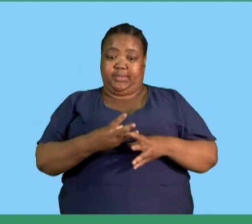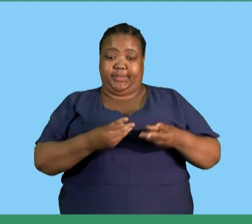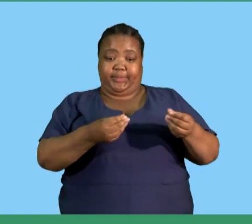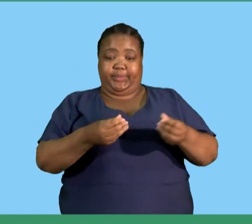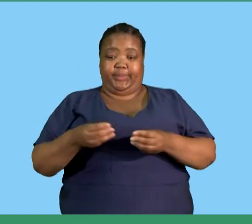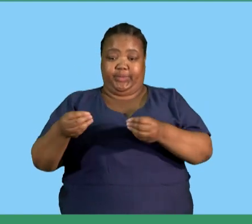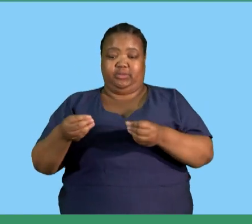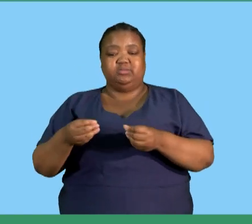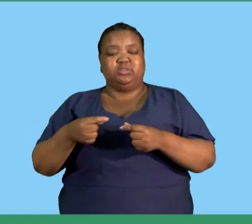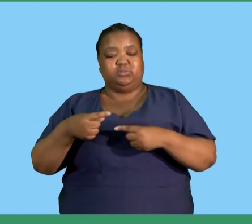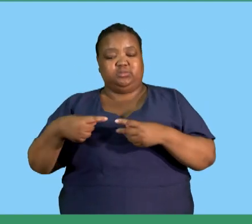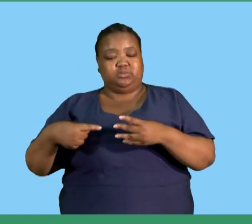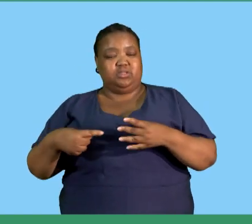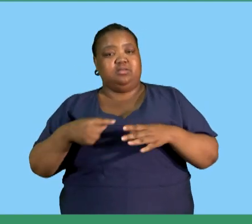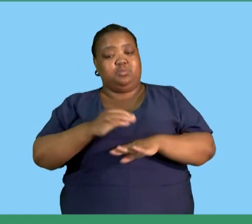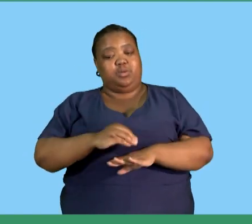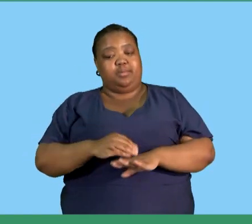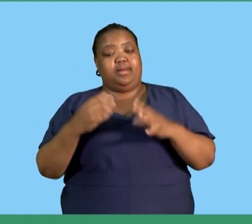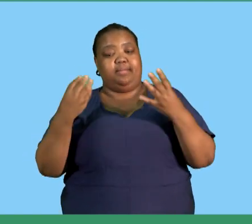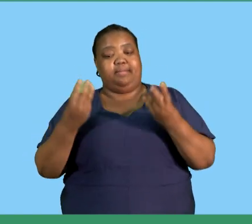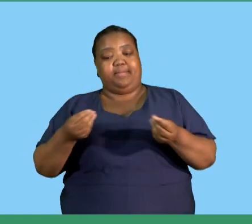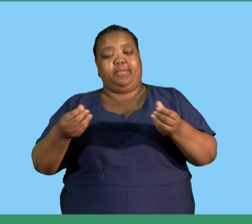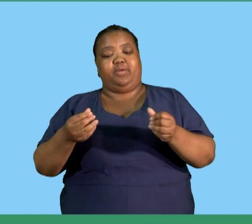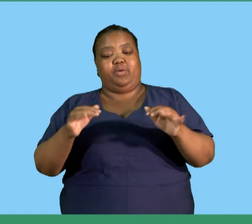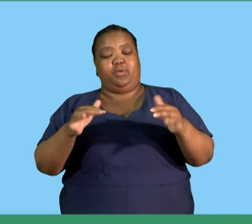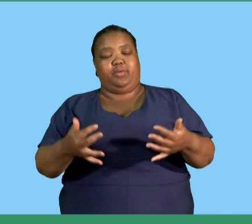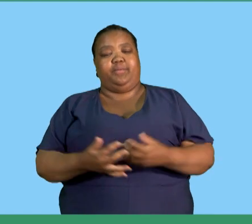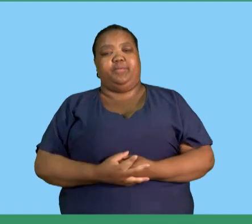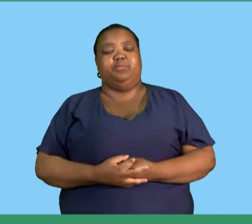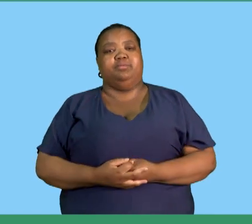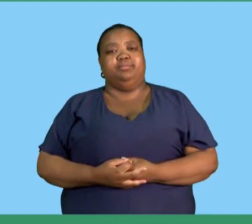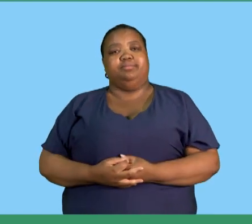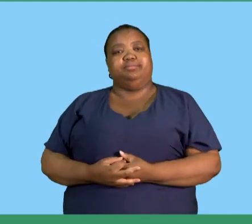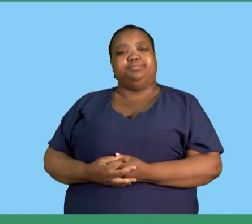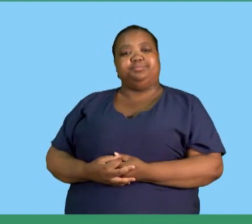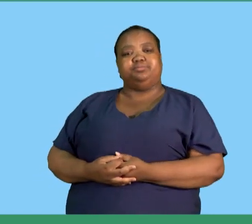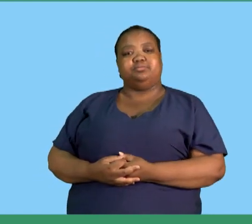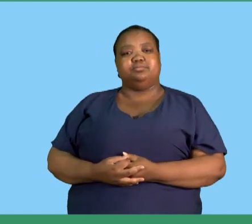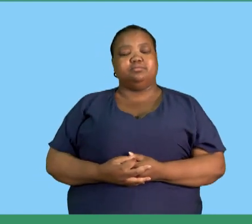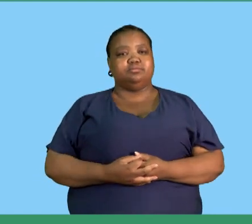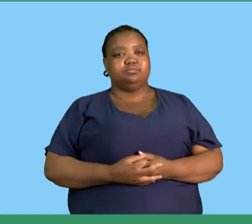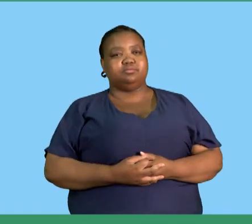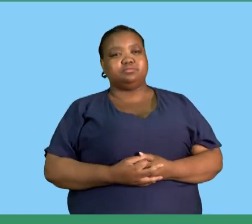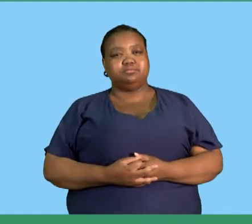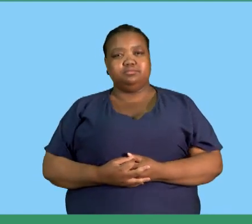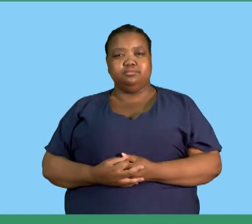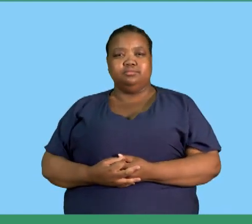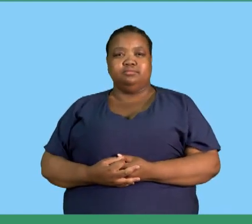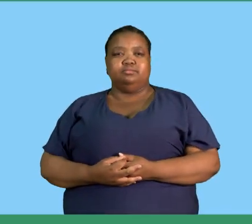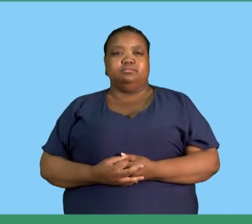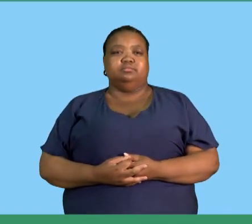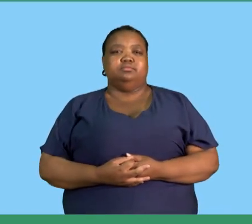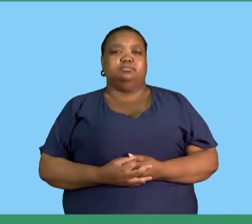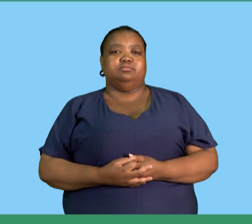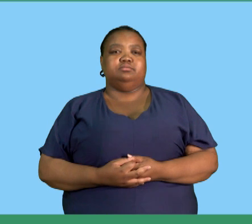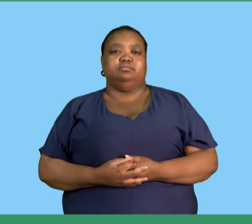I repeat, problem-solving techniques, it's the method used to solve complex business-related problems.